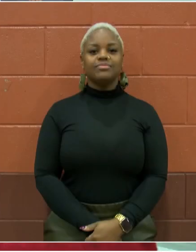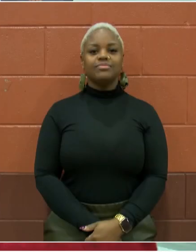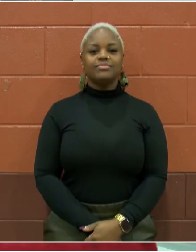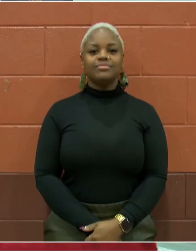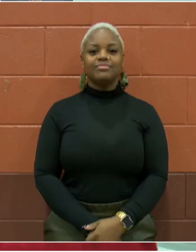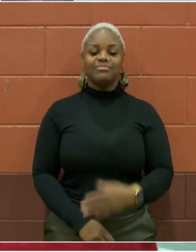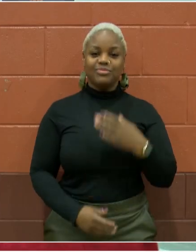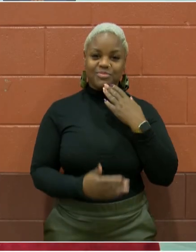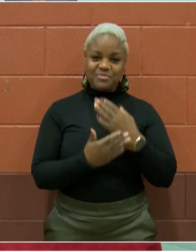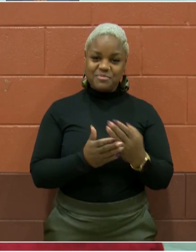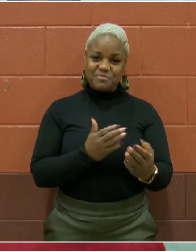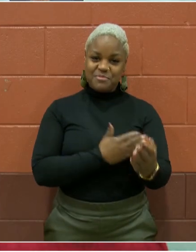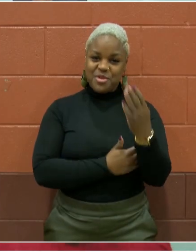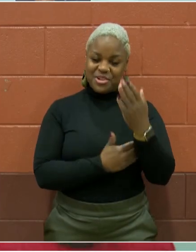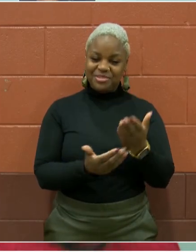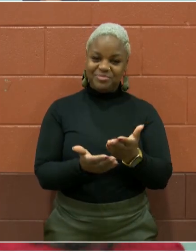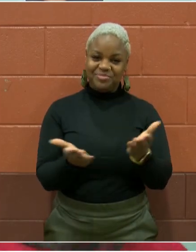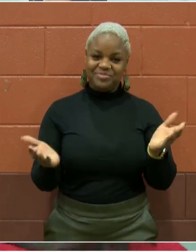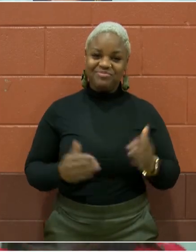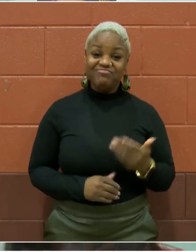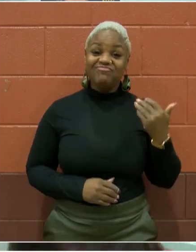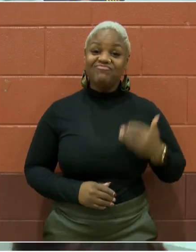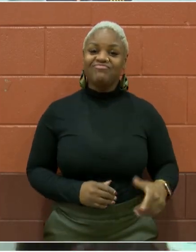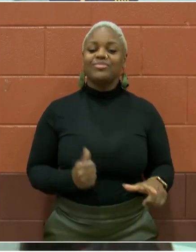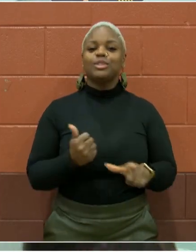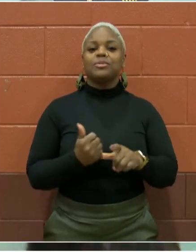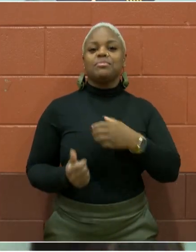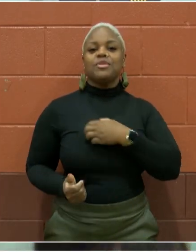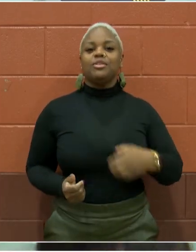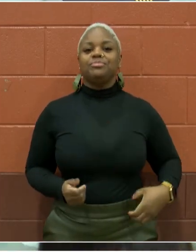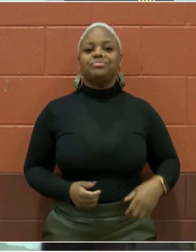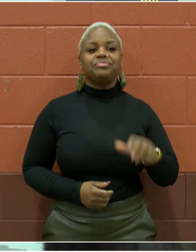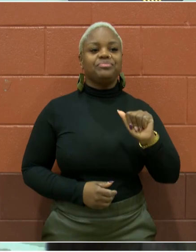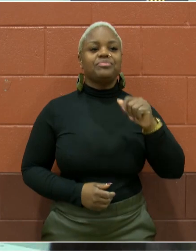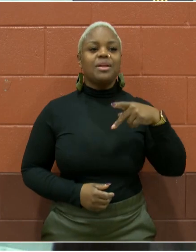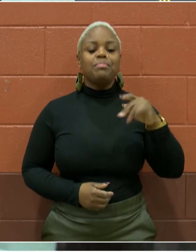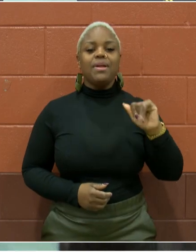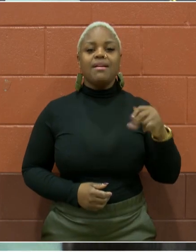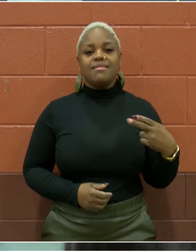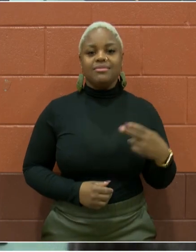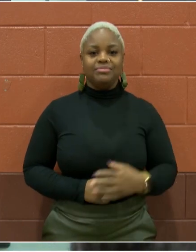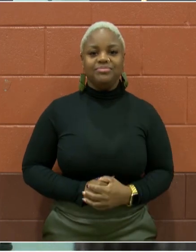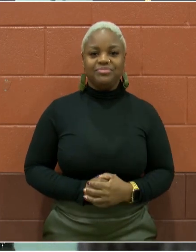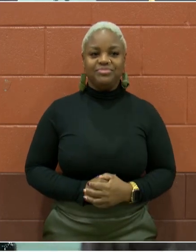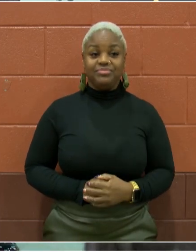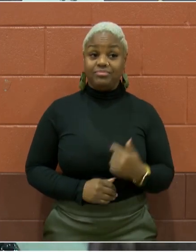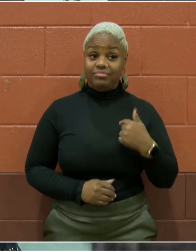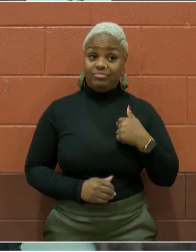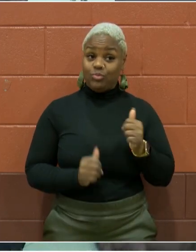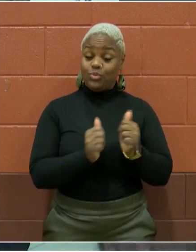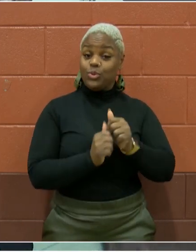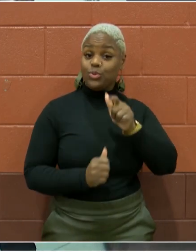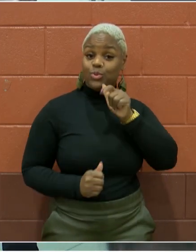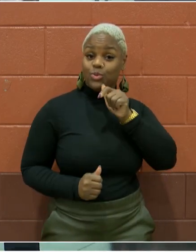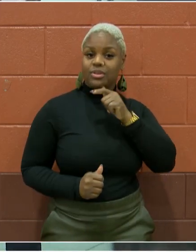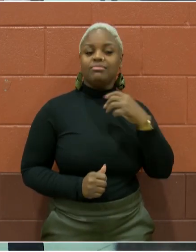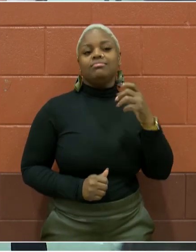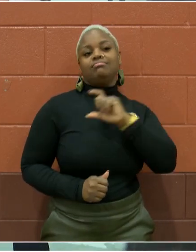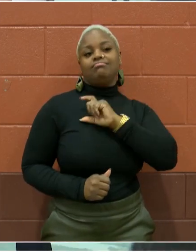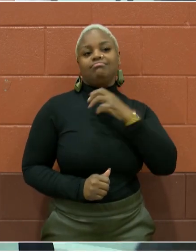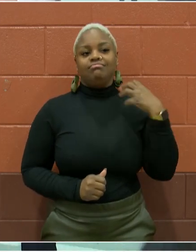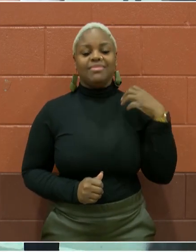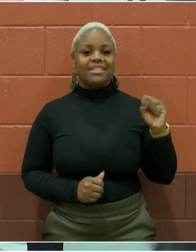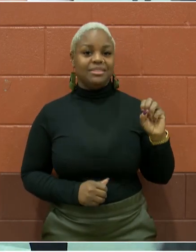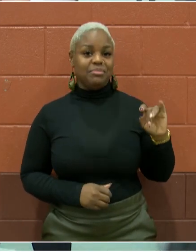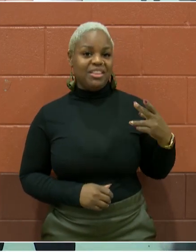Good morning, everybody. I'm Deputy Mayor Lindsay Appiah. I'm joined today by Chief Pamela Smith, the staff at the Training Academy, and the Police